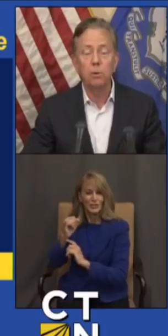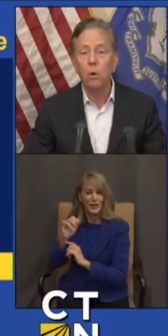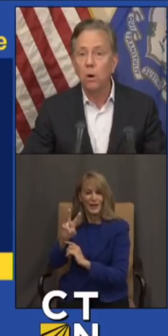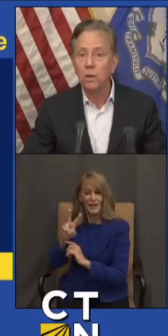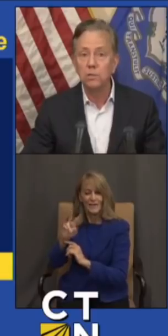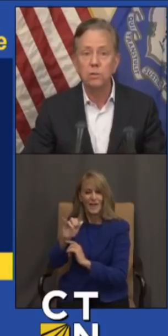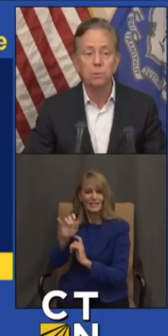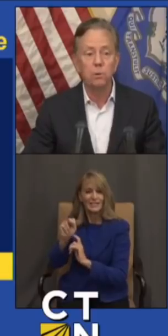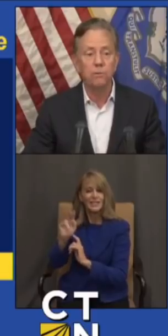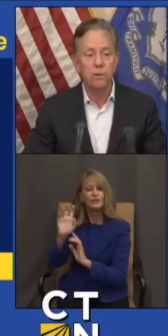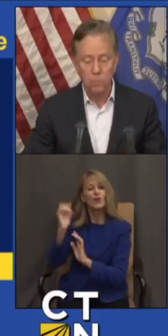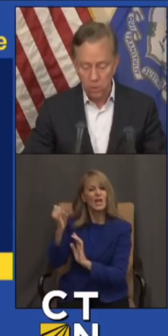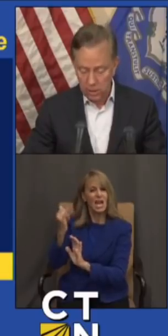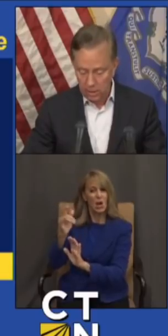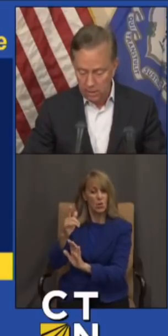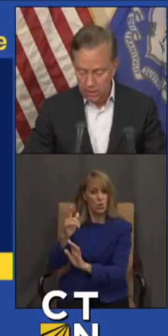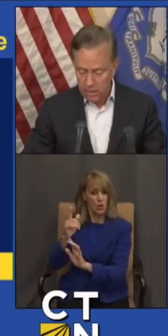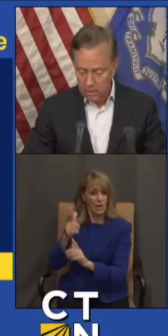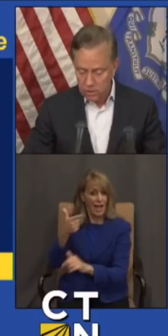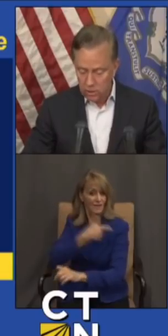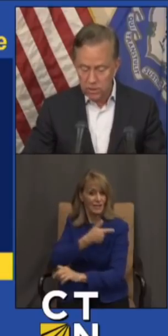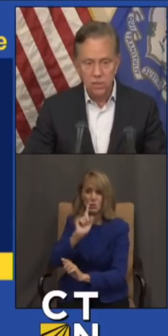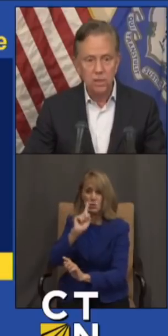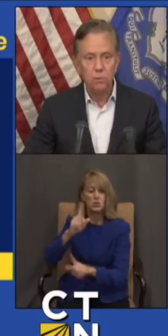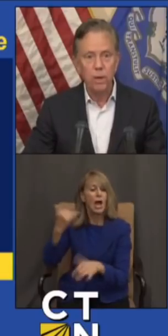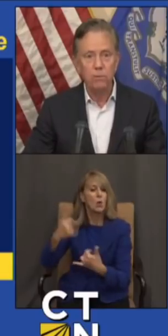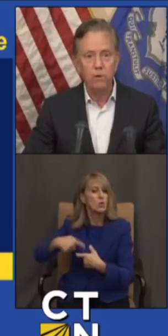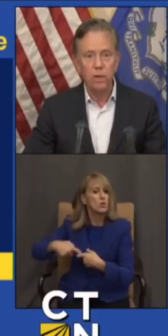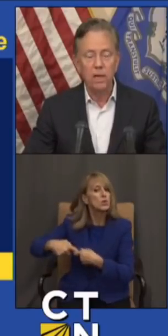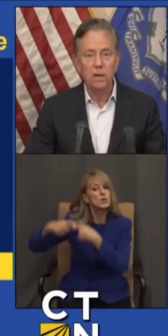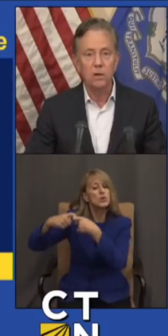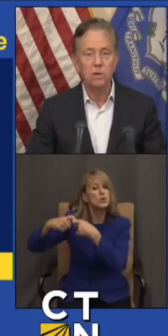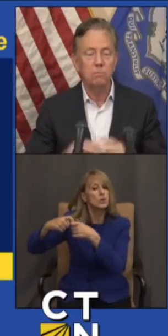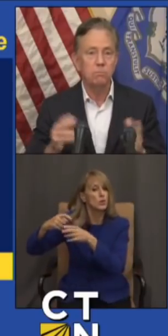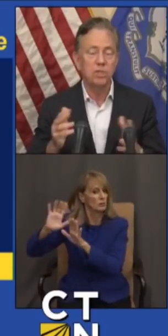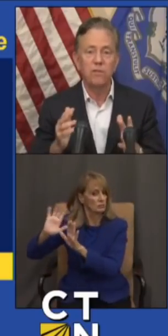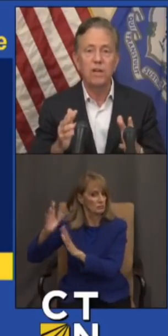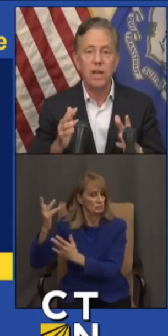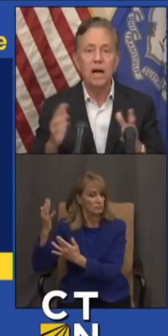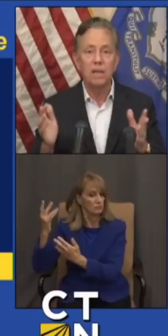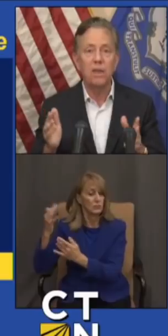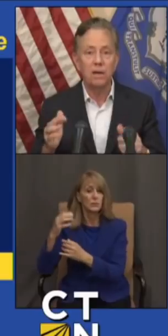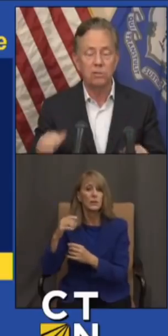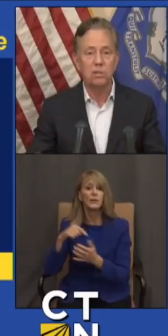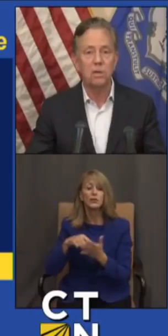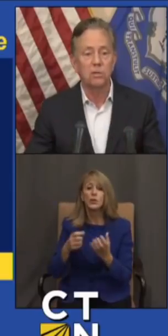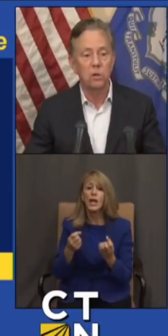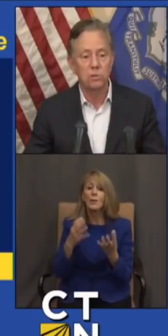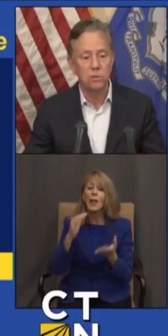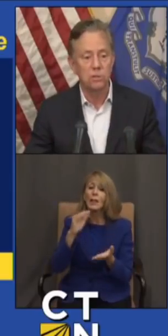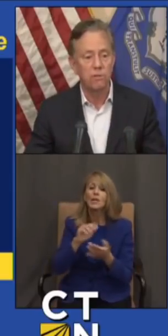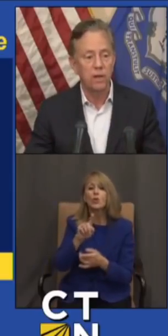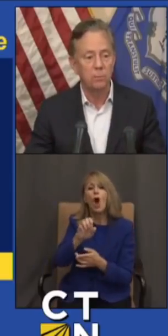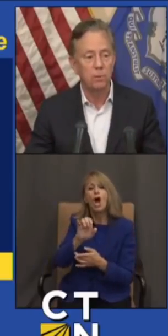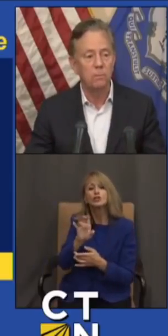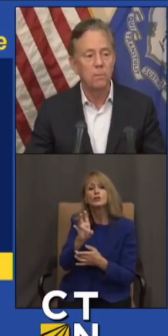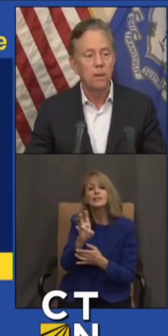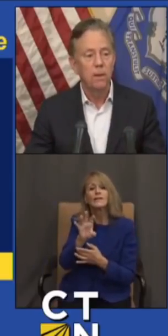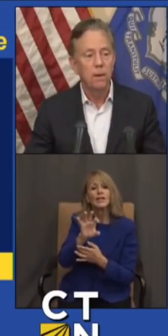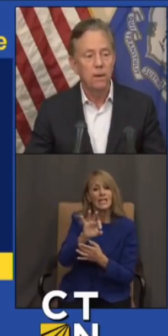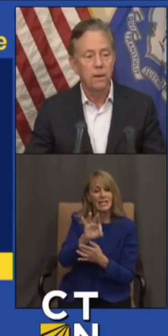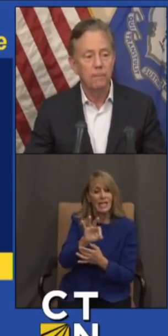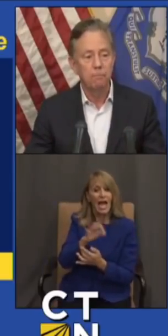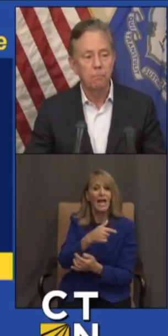temporarily paused or pulled from the market. So this week we've only had 179,000 doses available.